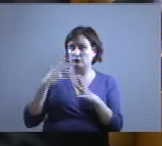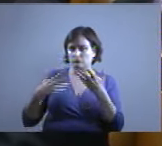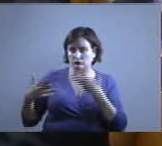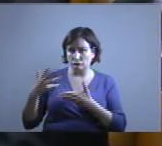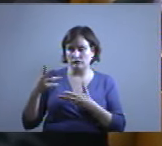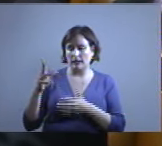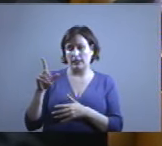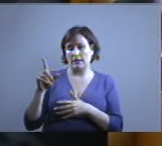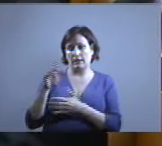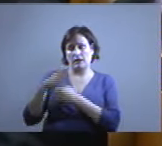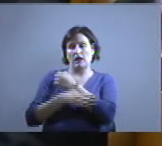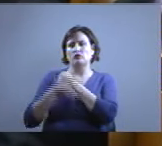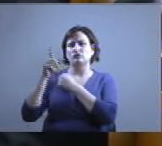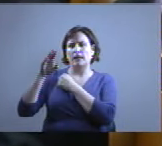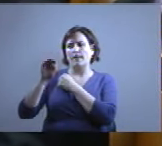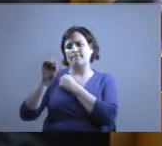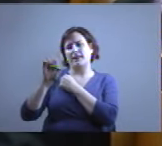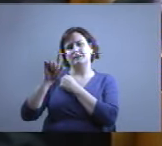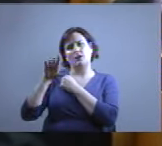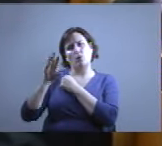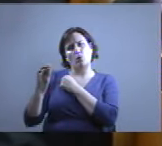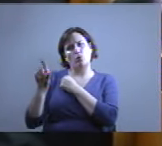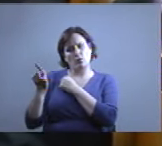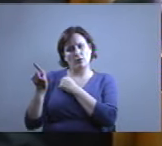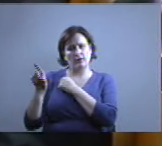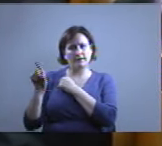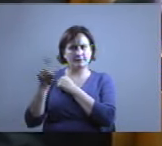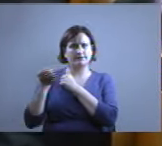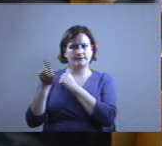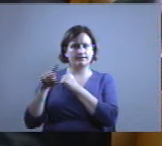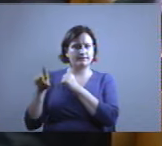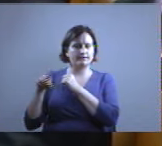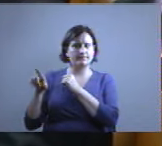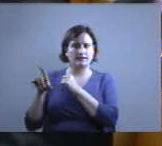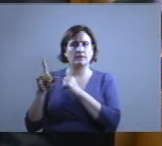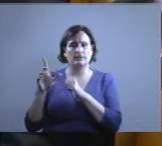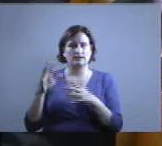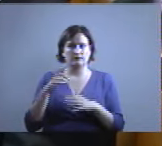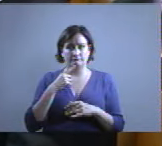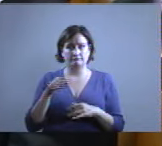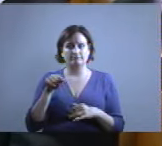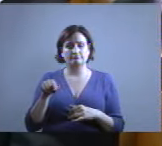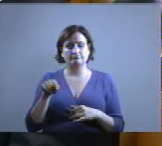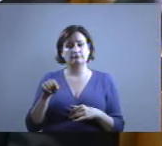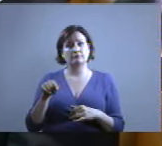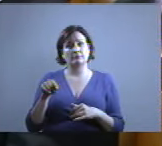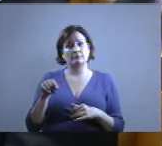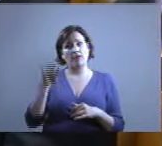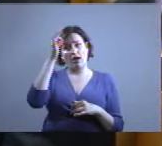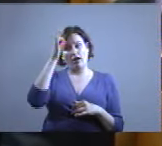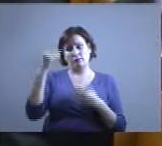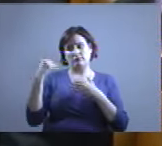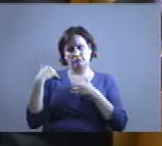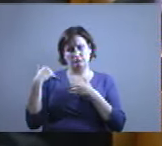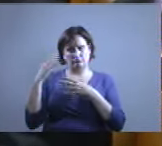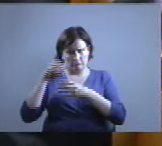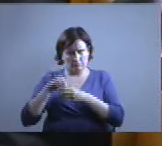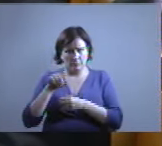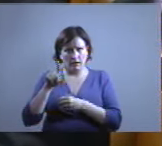Mexico, came forward with resolutions saying precisely that there is a role for governments in the developmental